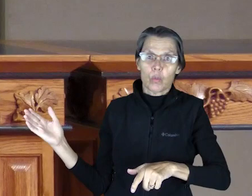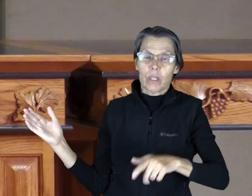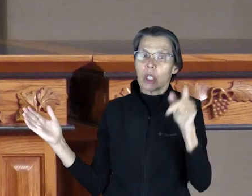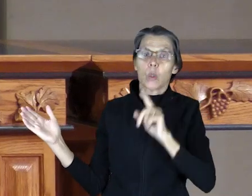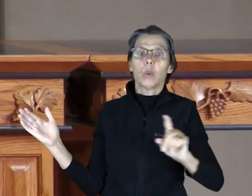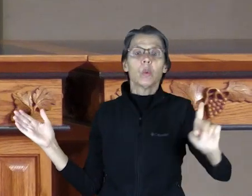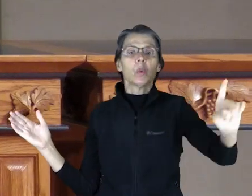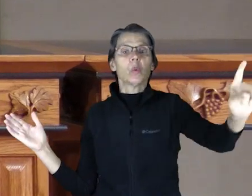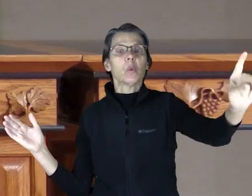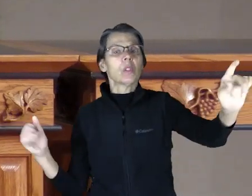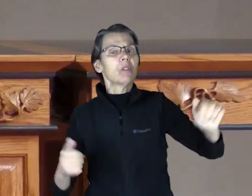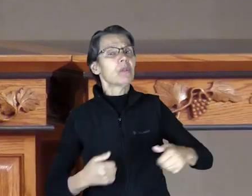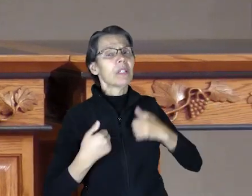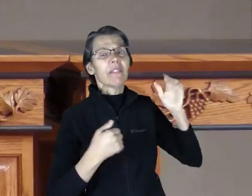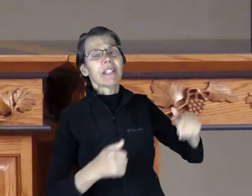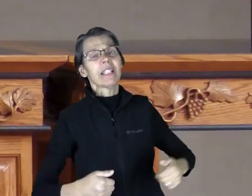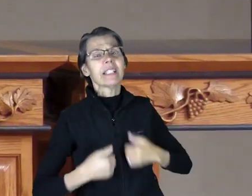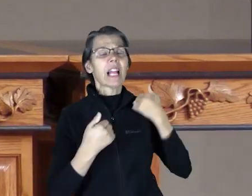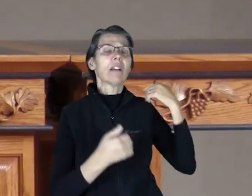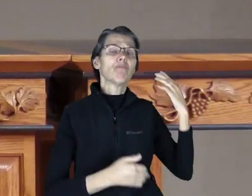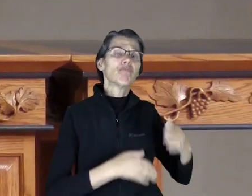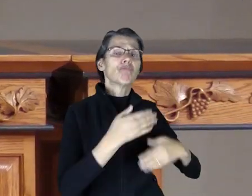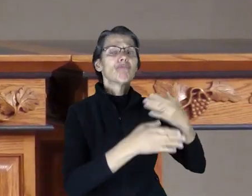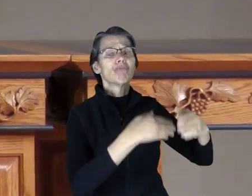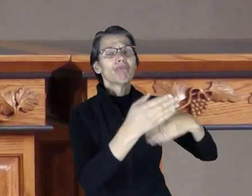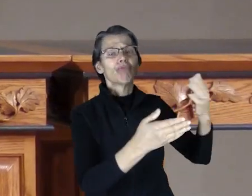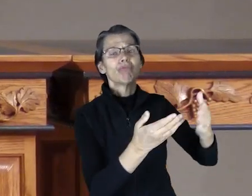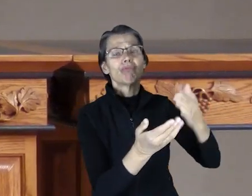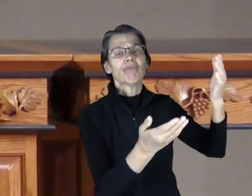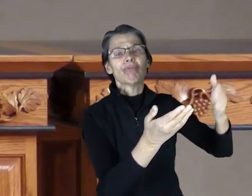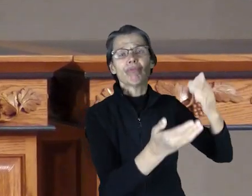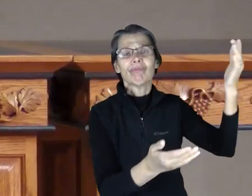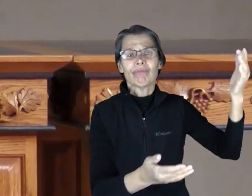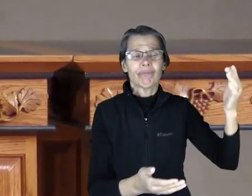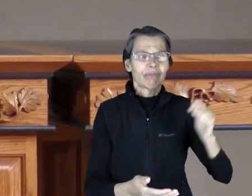and let everything else fend for itself,